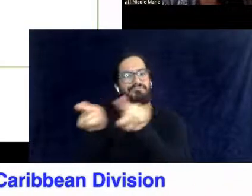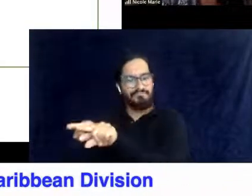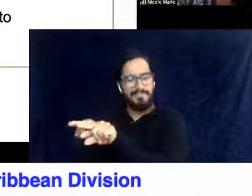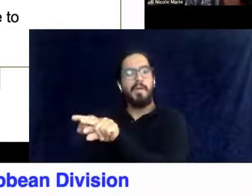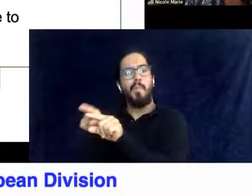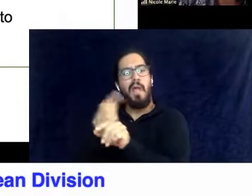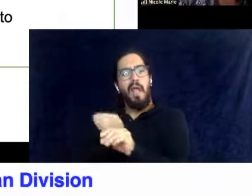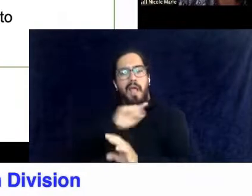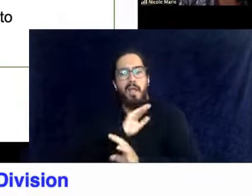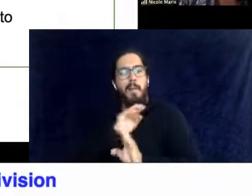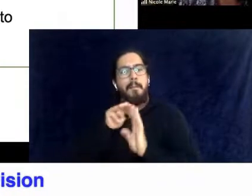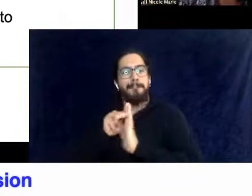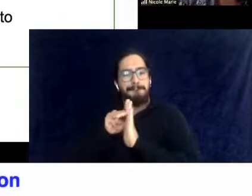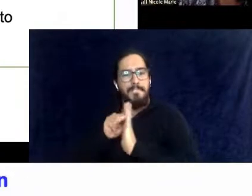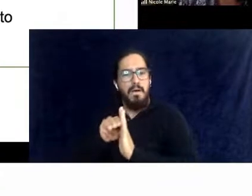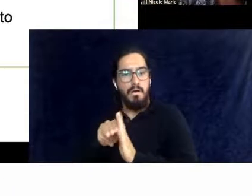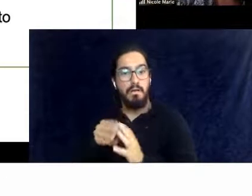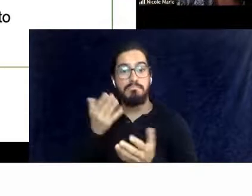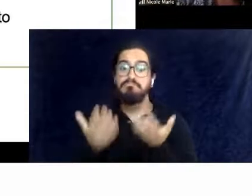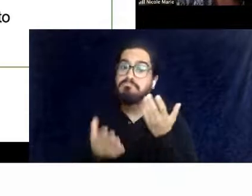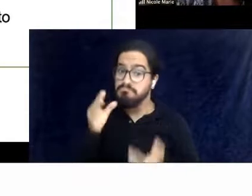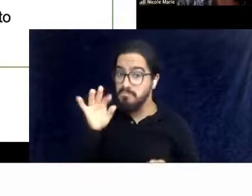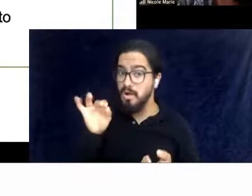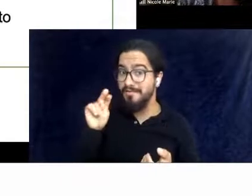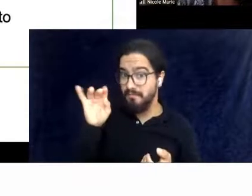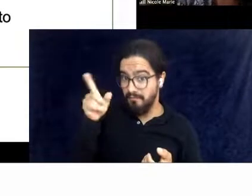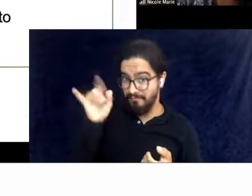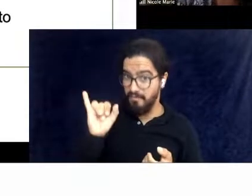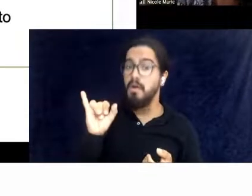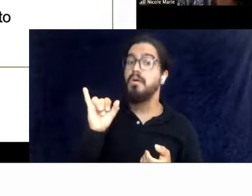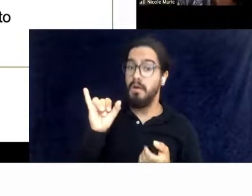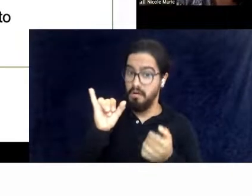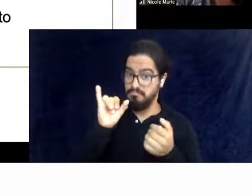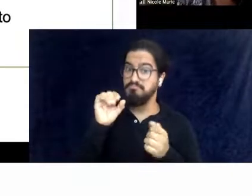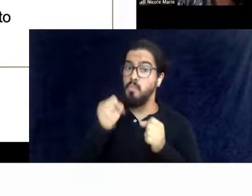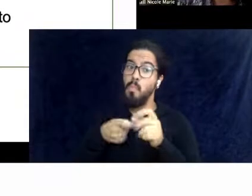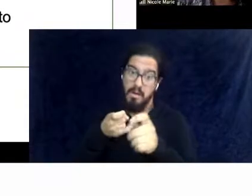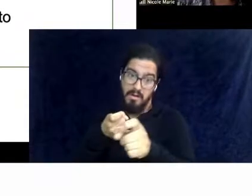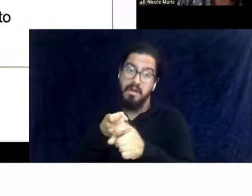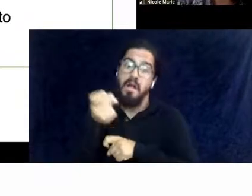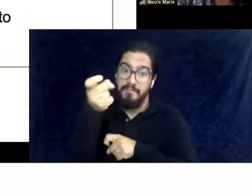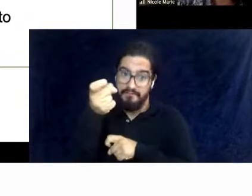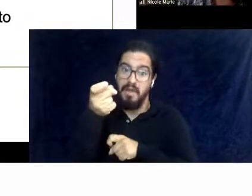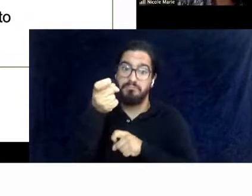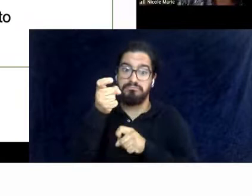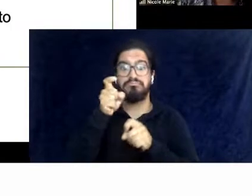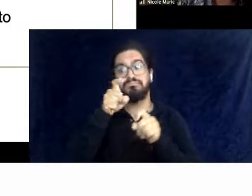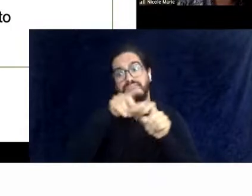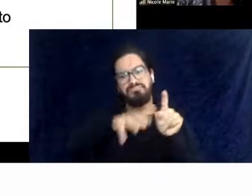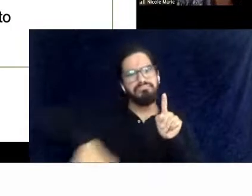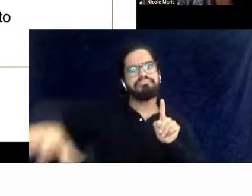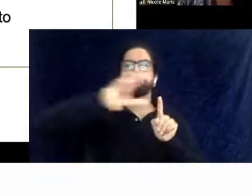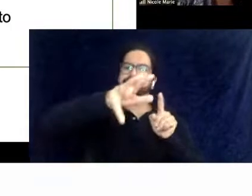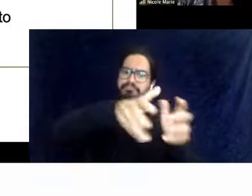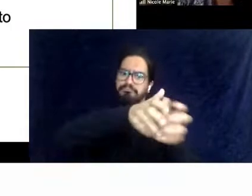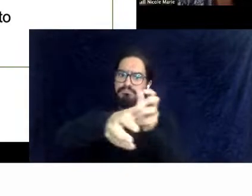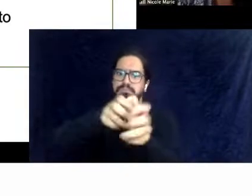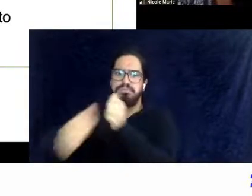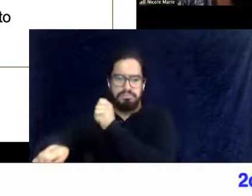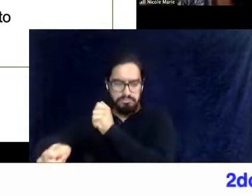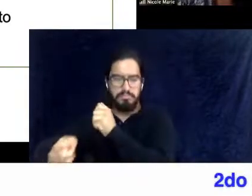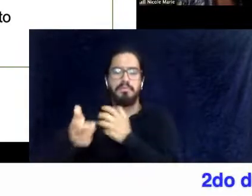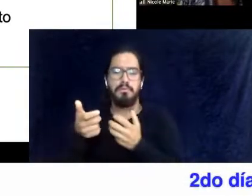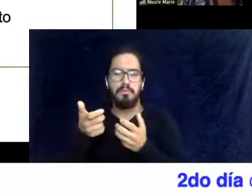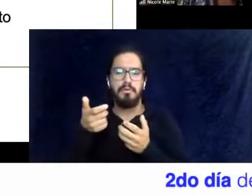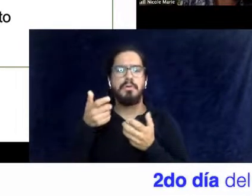are being sensitive to these environmental disturbances and affected by it. And understanding how these disturbances are affecting this